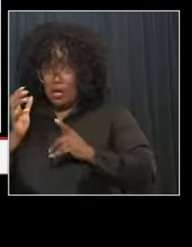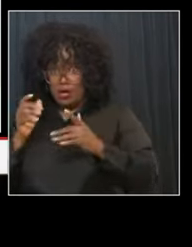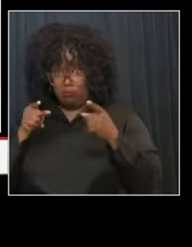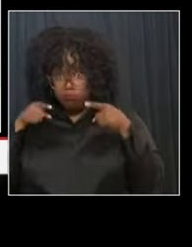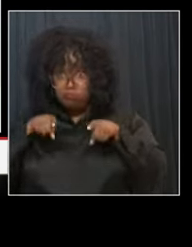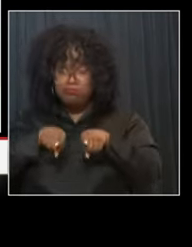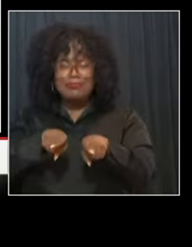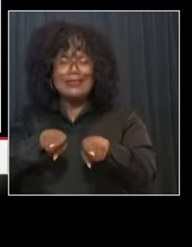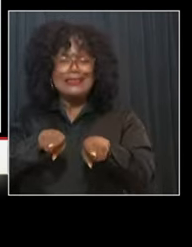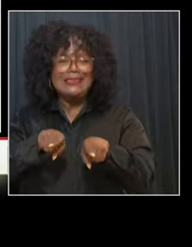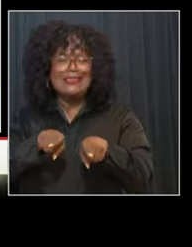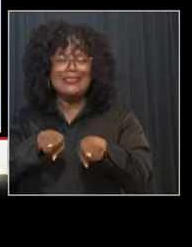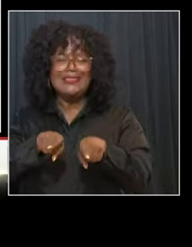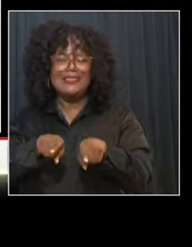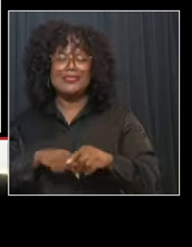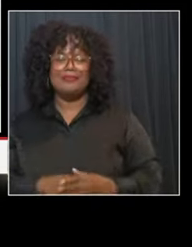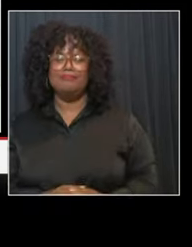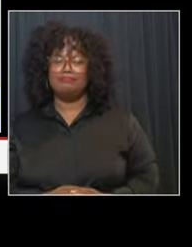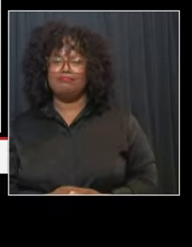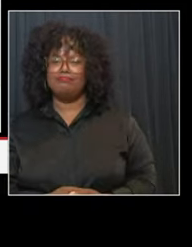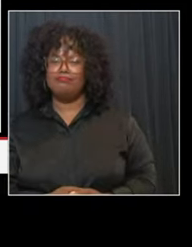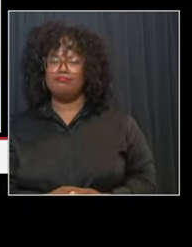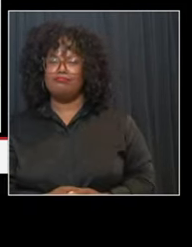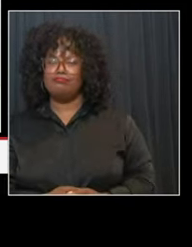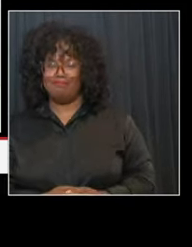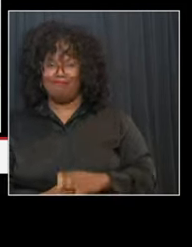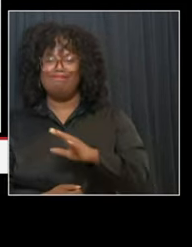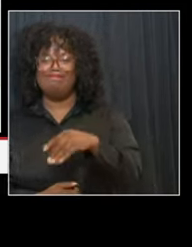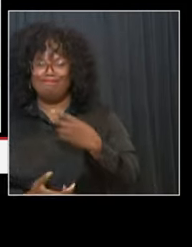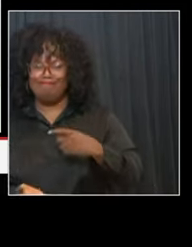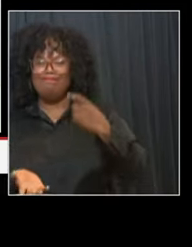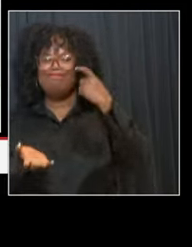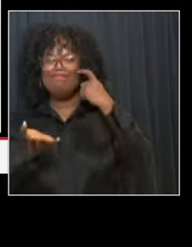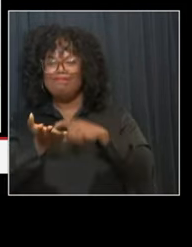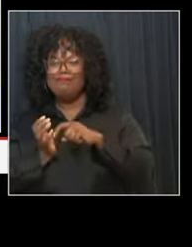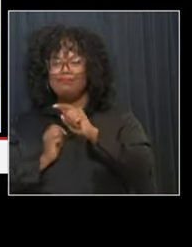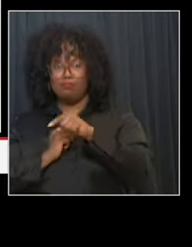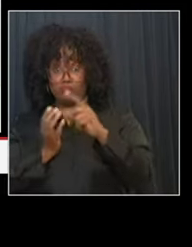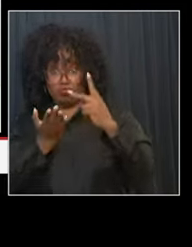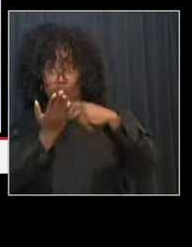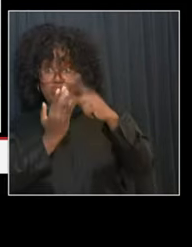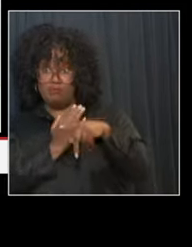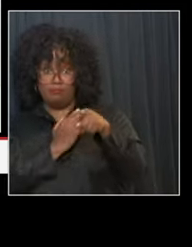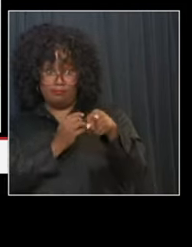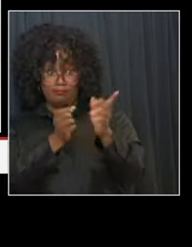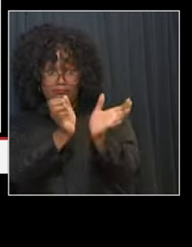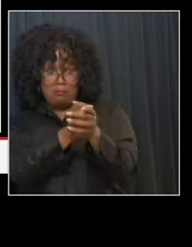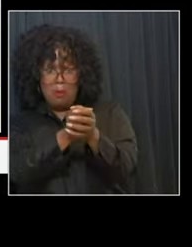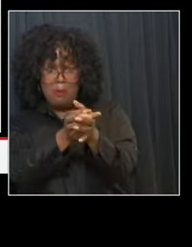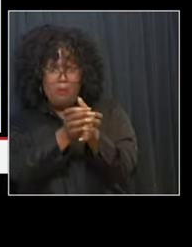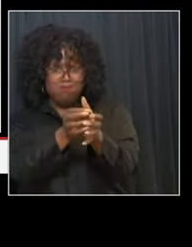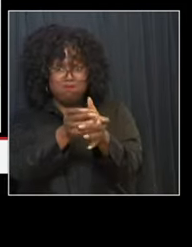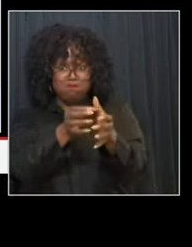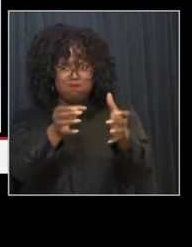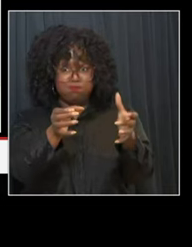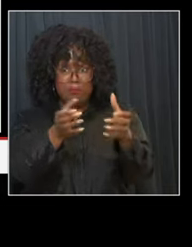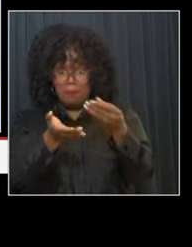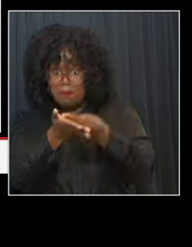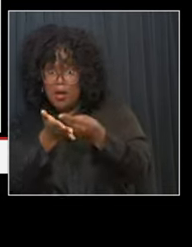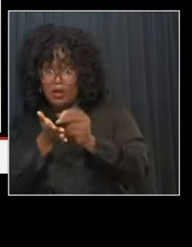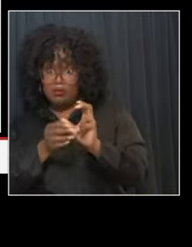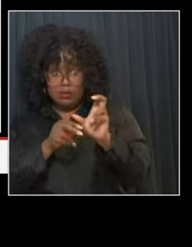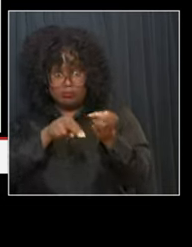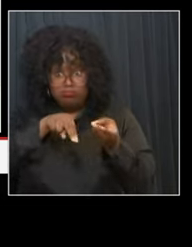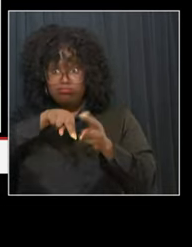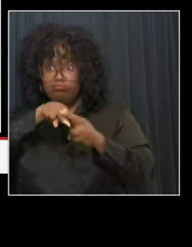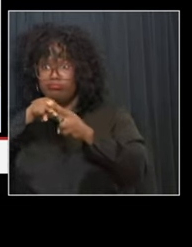It's grown by about 48% in cost since 2020, and we were facing an $11 million increase for FY26. So we've